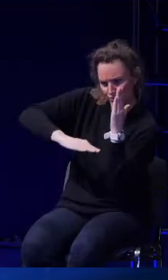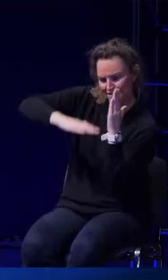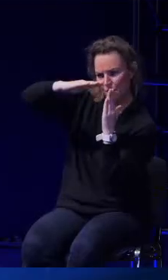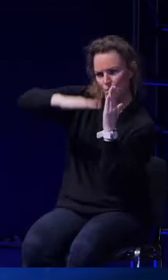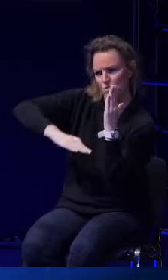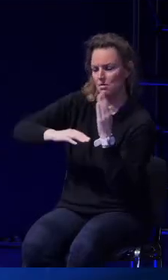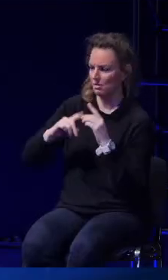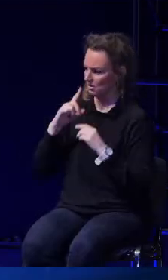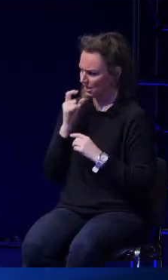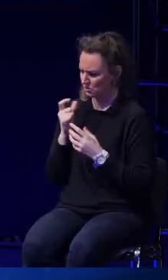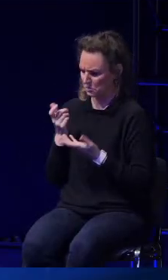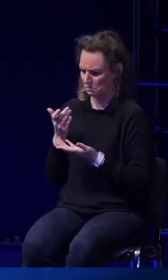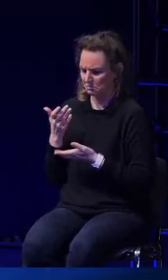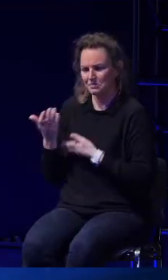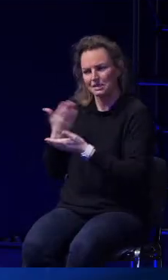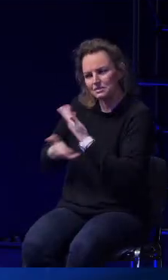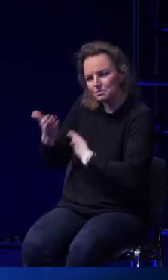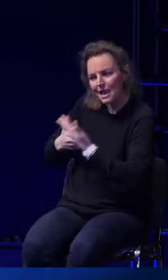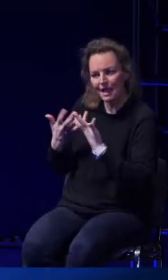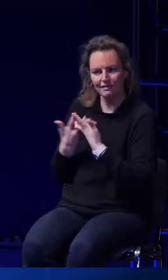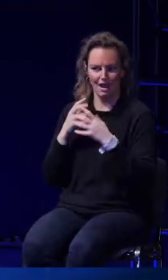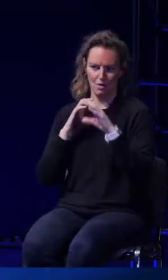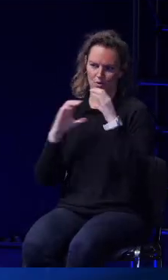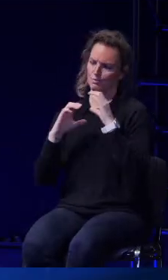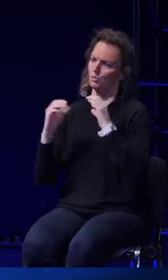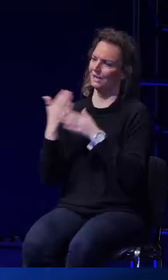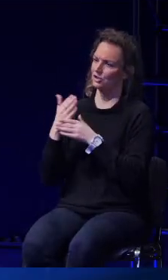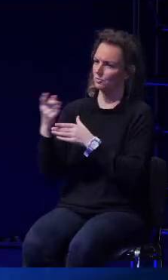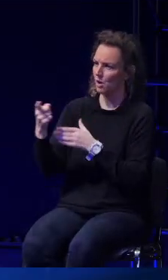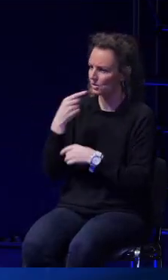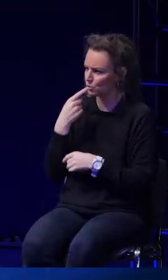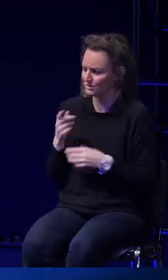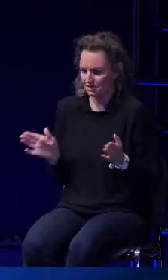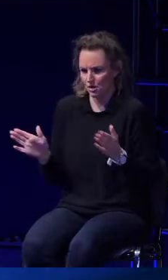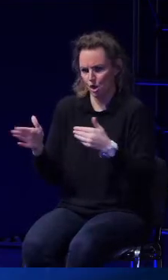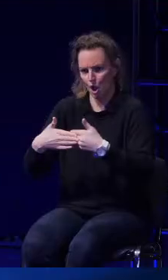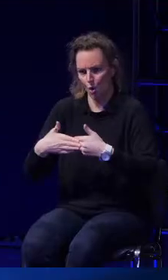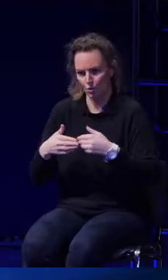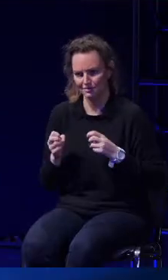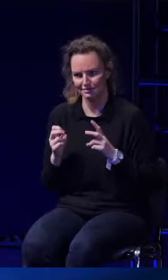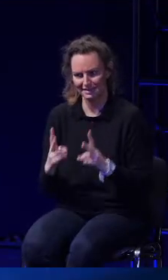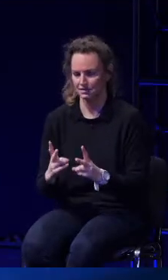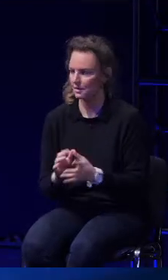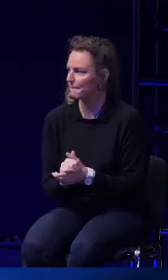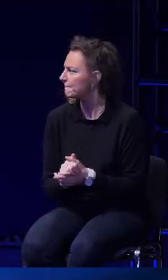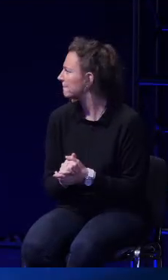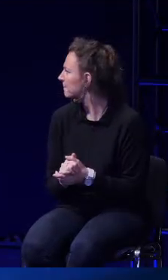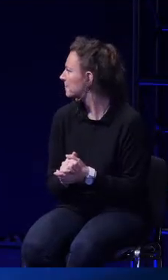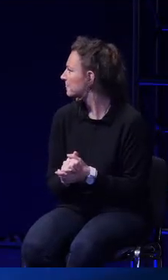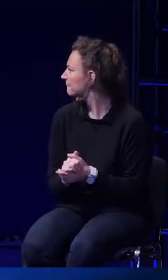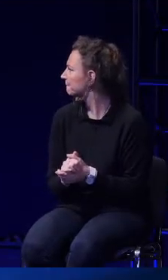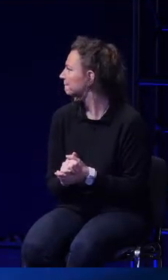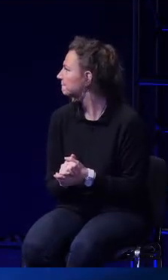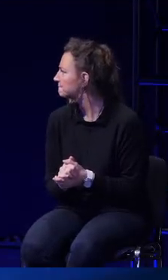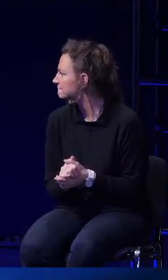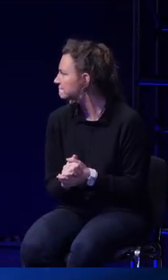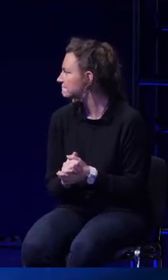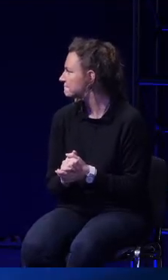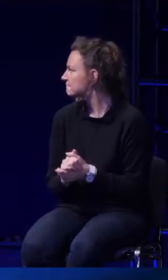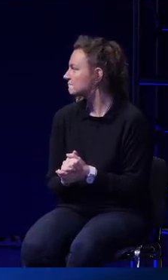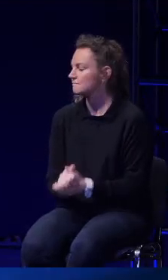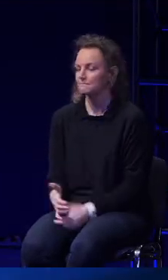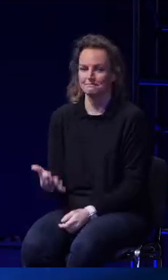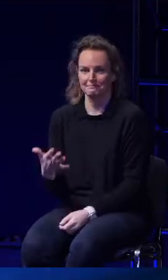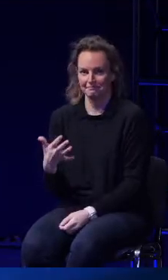that communication works? You said you're on a closed system. Yeah, so do we like Bolero? It's great if you're...